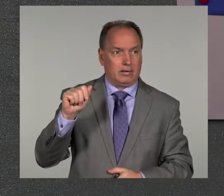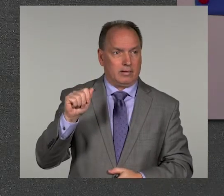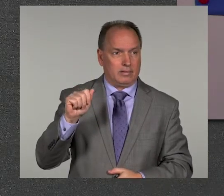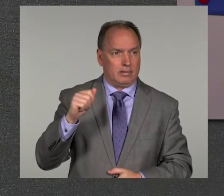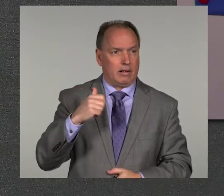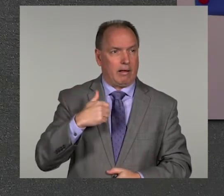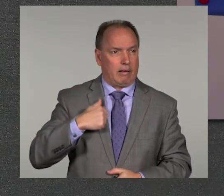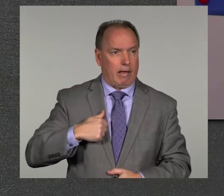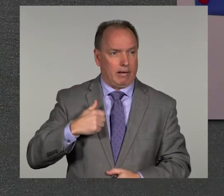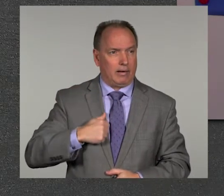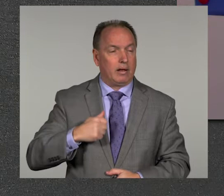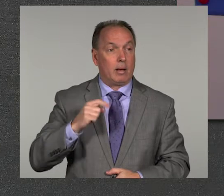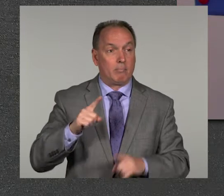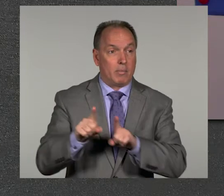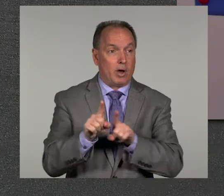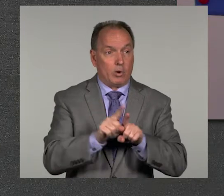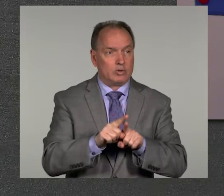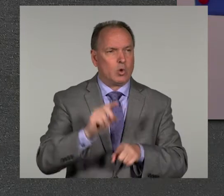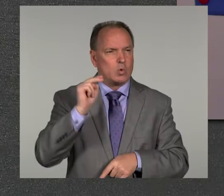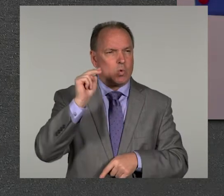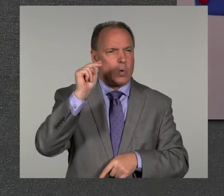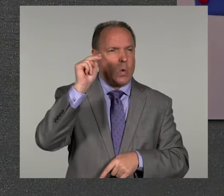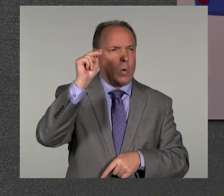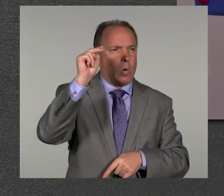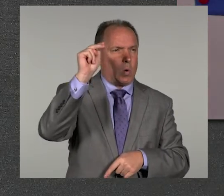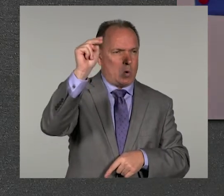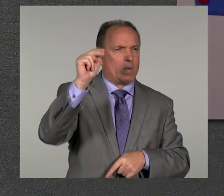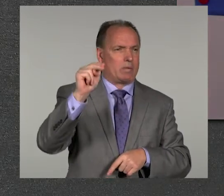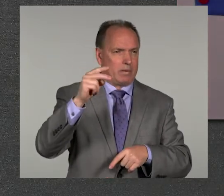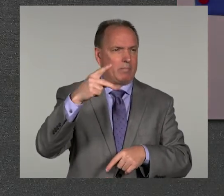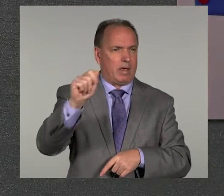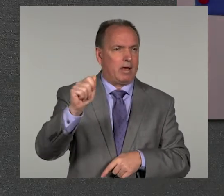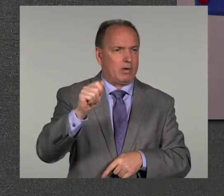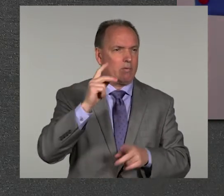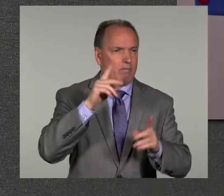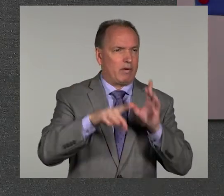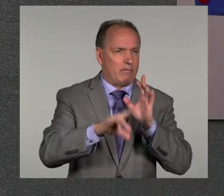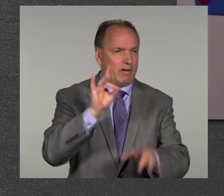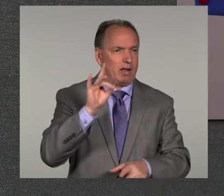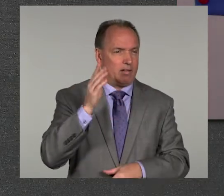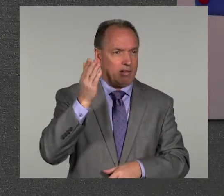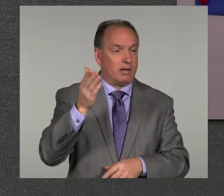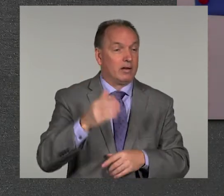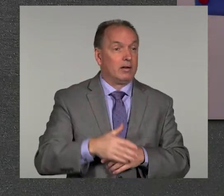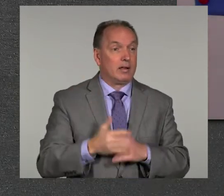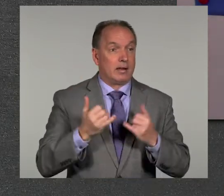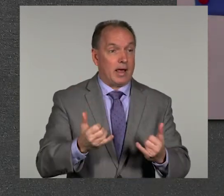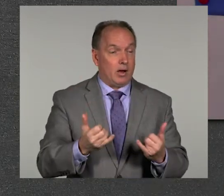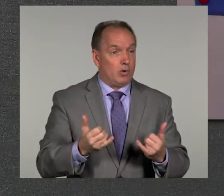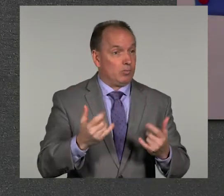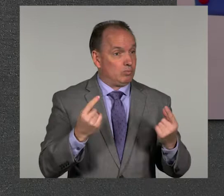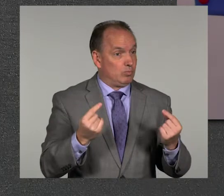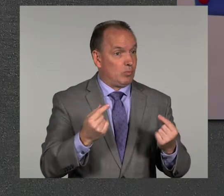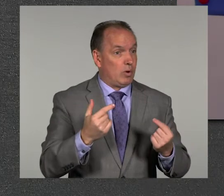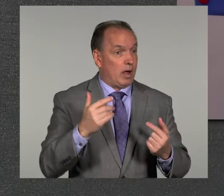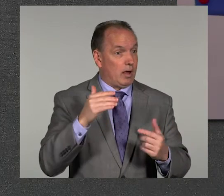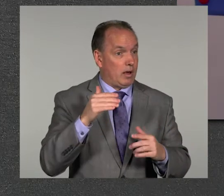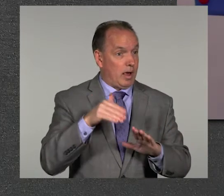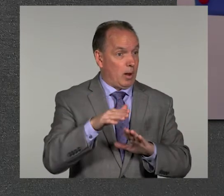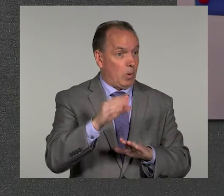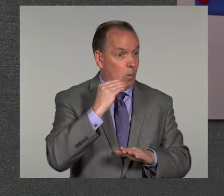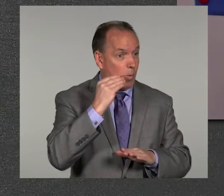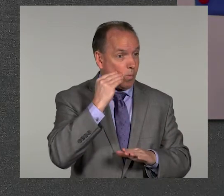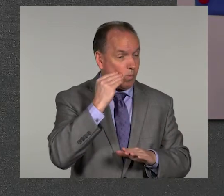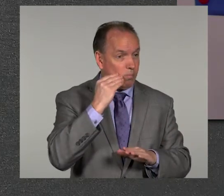parts of Pennsylvania. All right, so now we're gonna get to do an at-home activity that is making